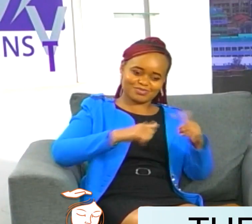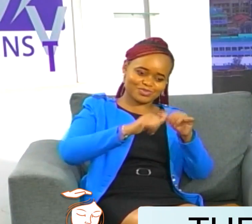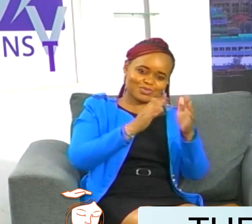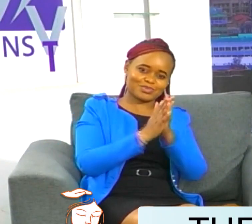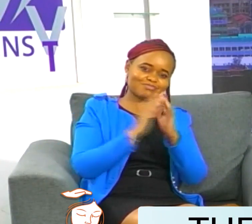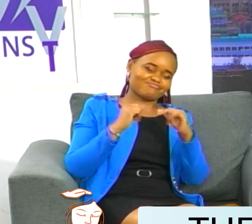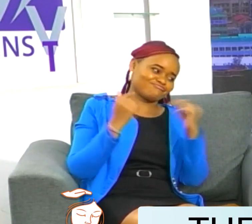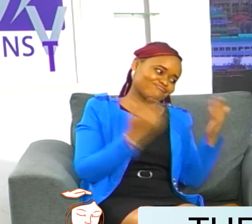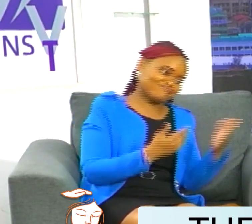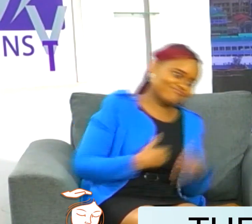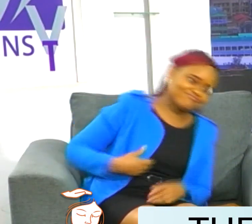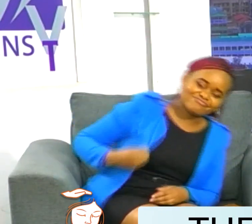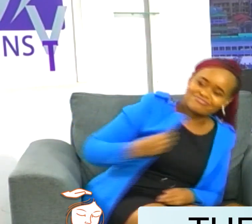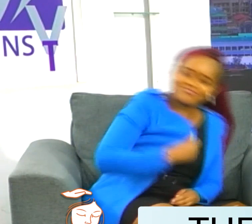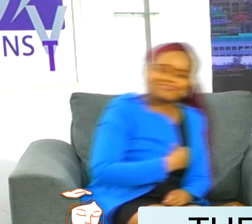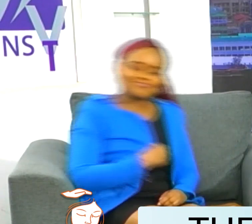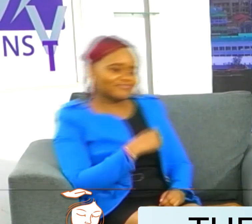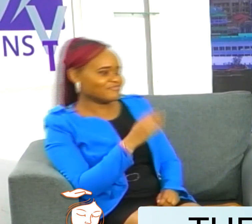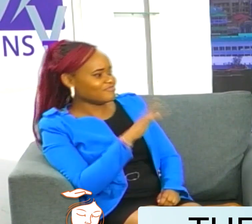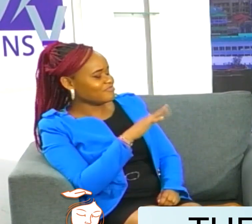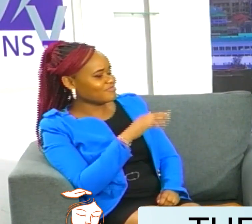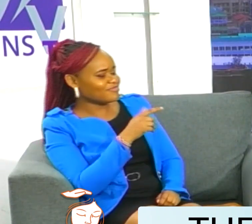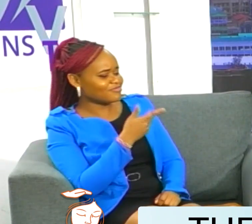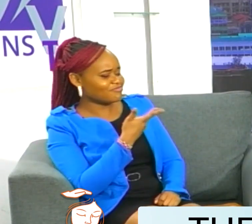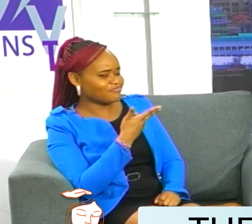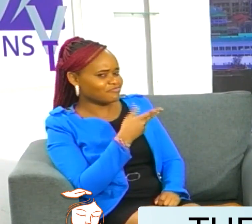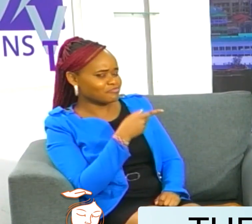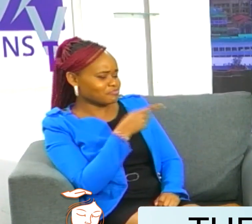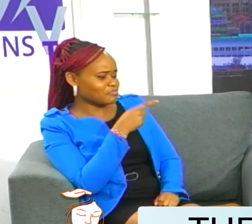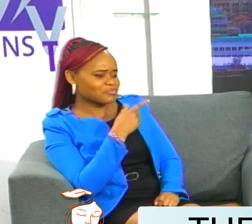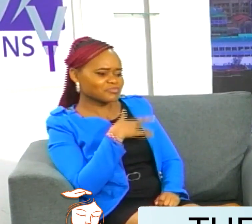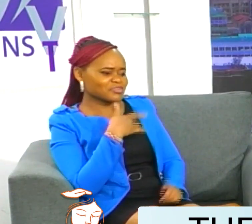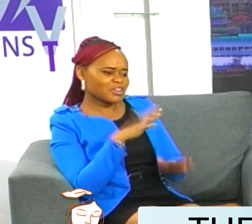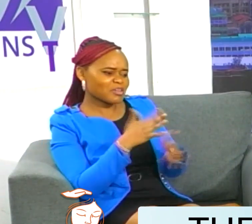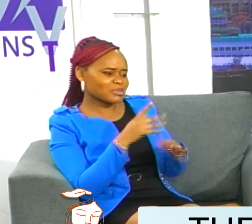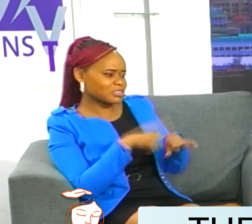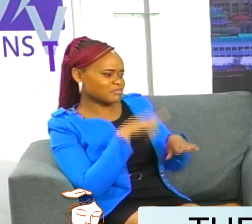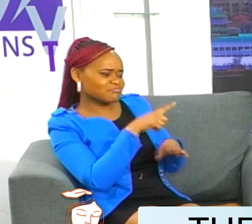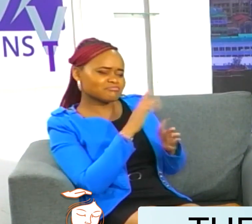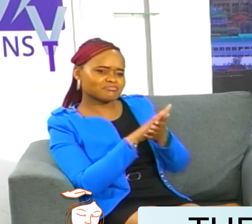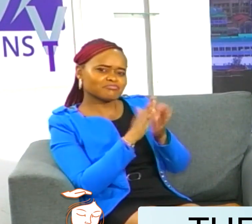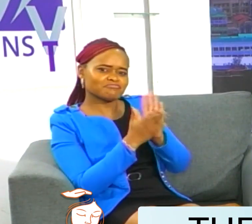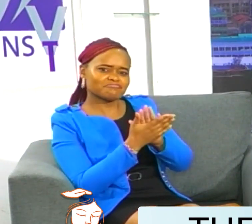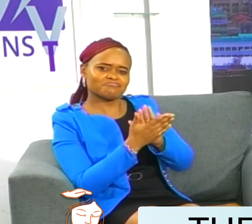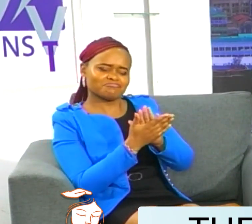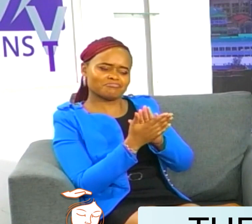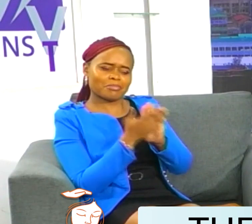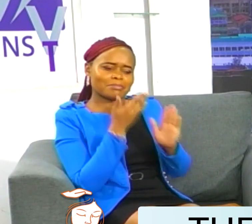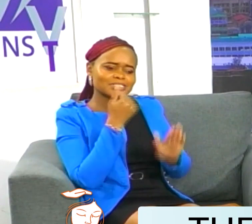Hello viewers, welcome back to the Glamour Show. Now my guest,